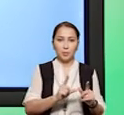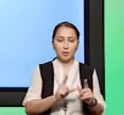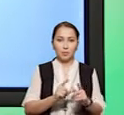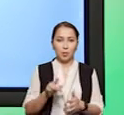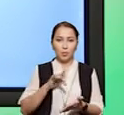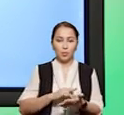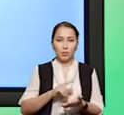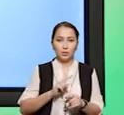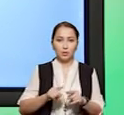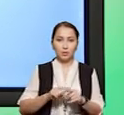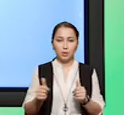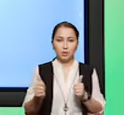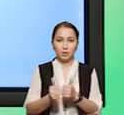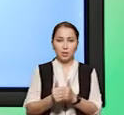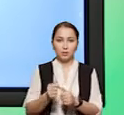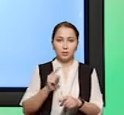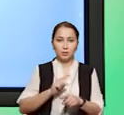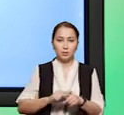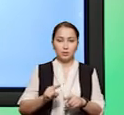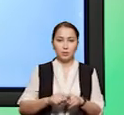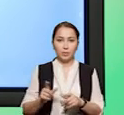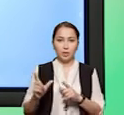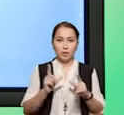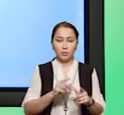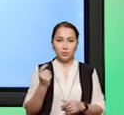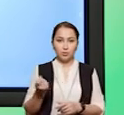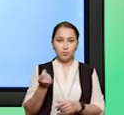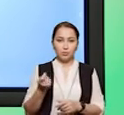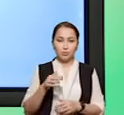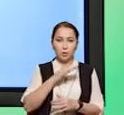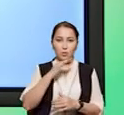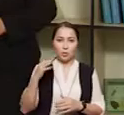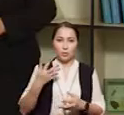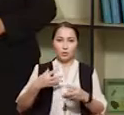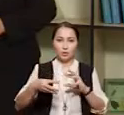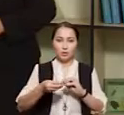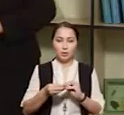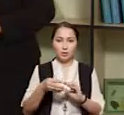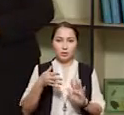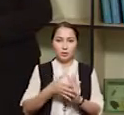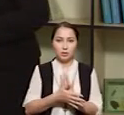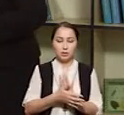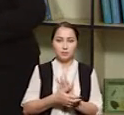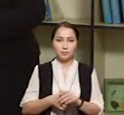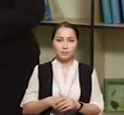ya'ni o'rtacha tezlikka yaqinroq tezlik bilan harakat qiluvchi molekulalar ko'pchilikni tashkil etar ekan.